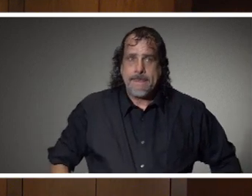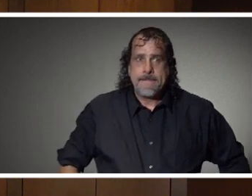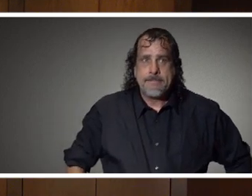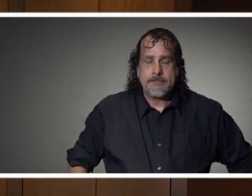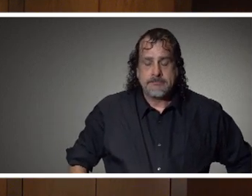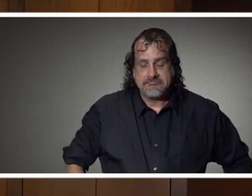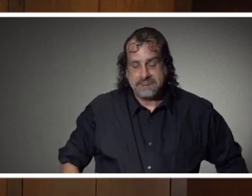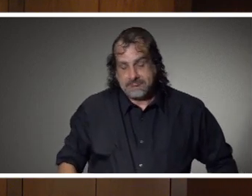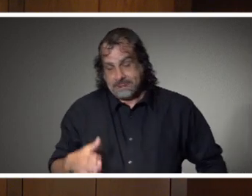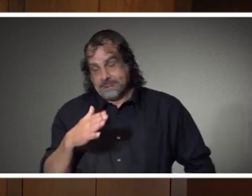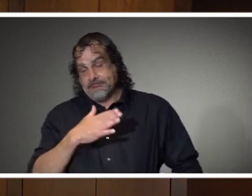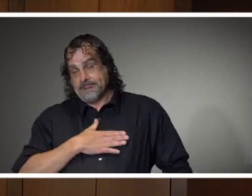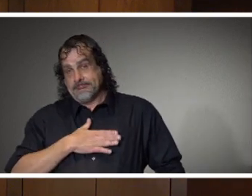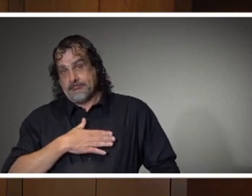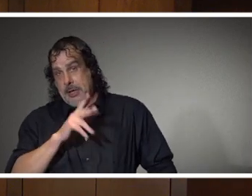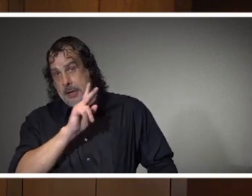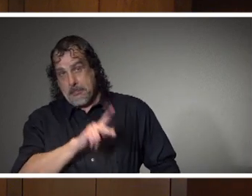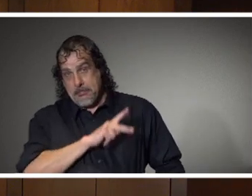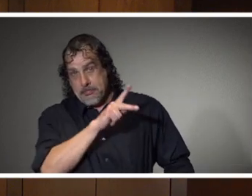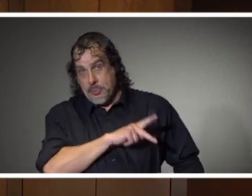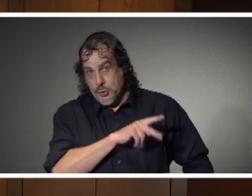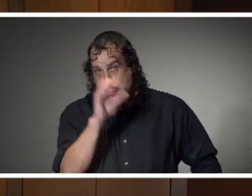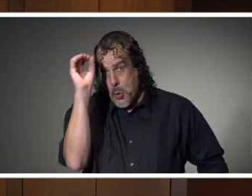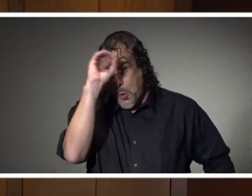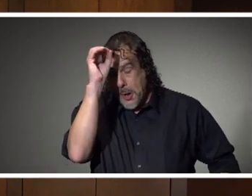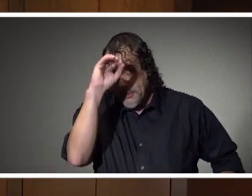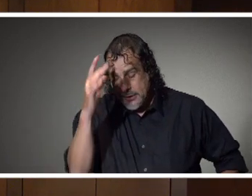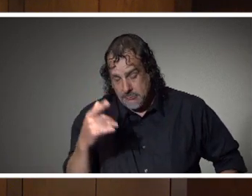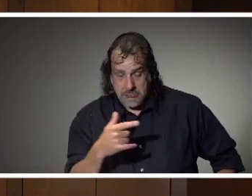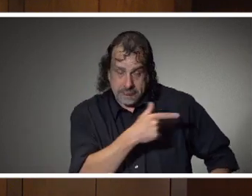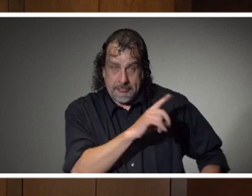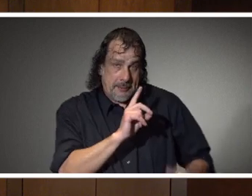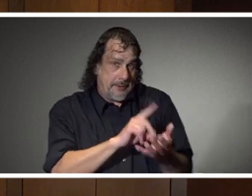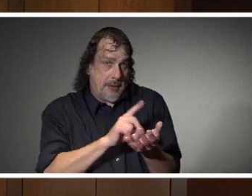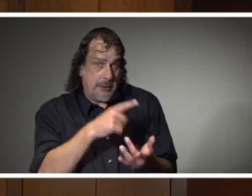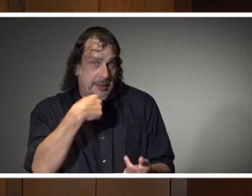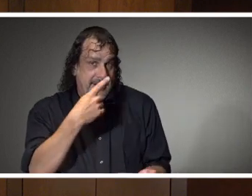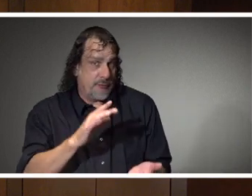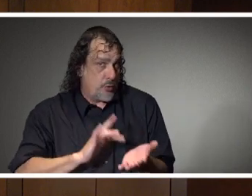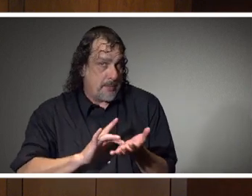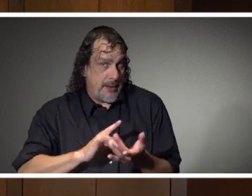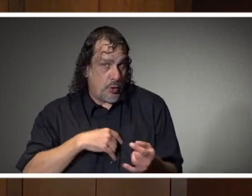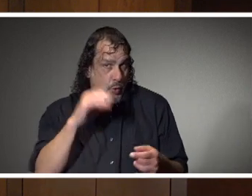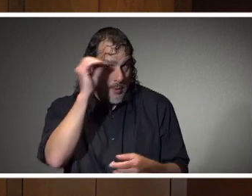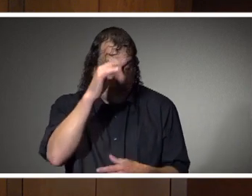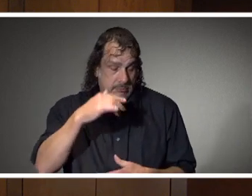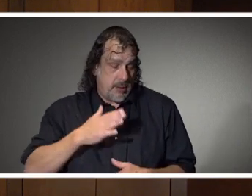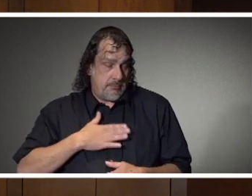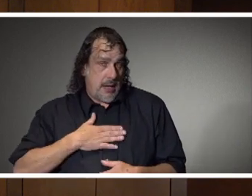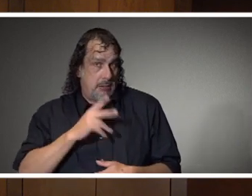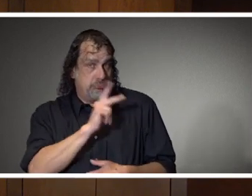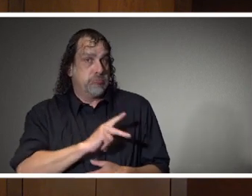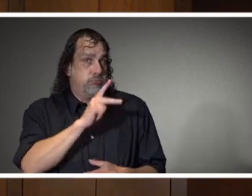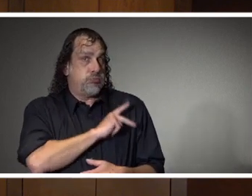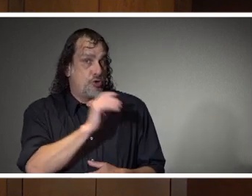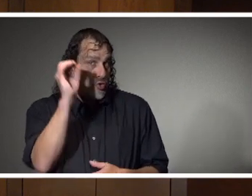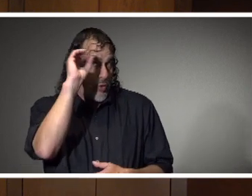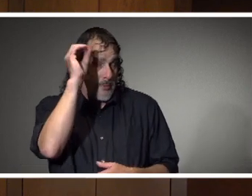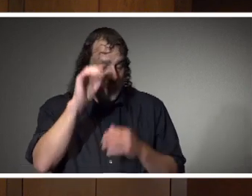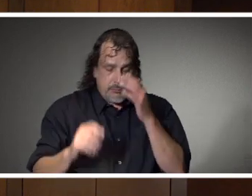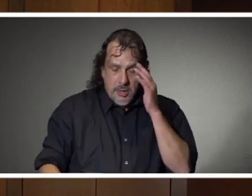My personal view, and I'll let Dr. Dobbs speak from an expert medical opinion, I'll just speak from a